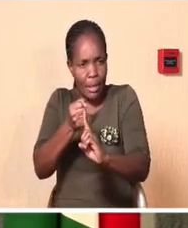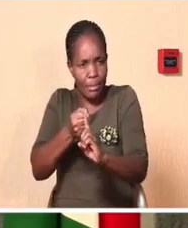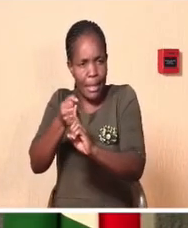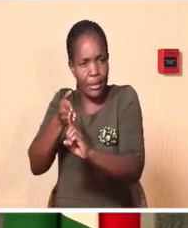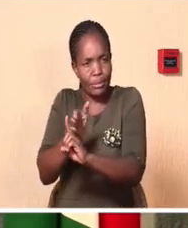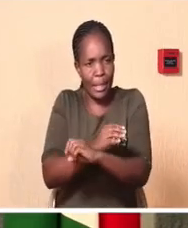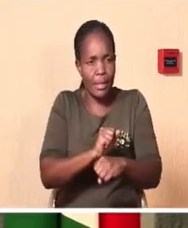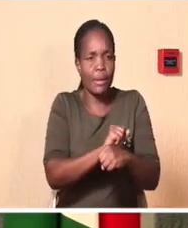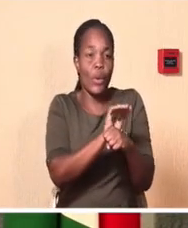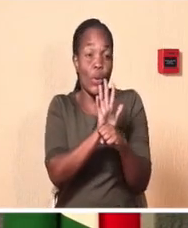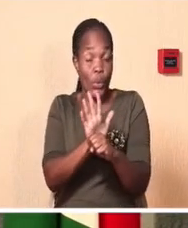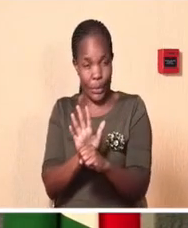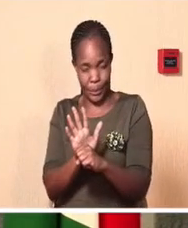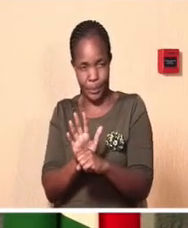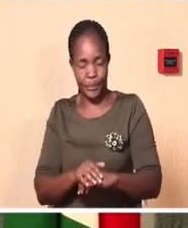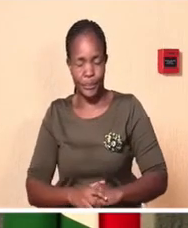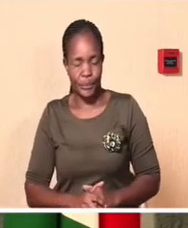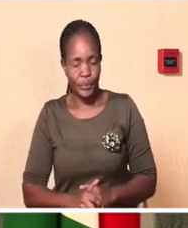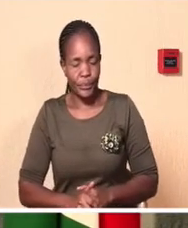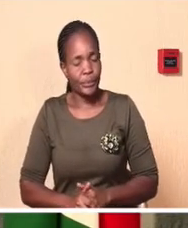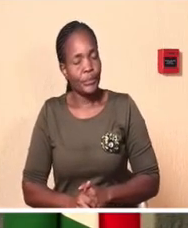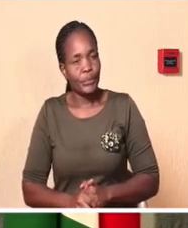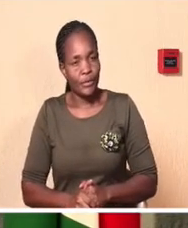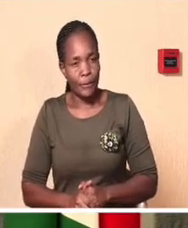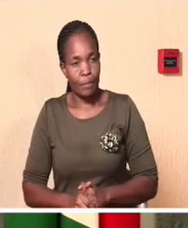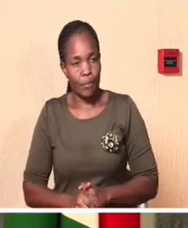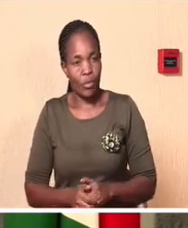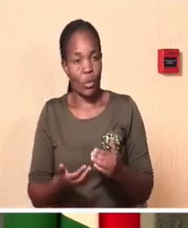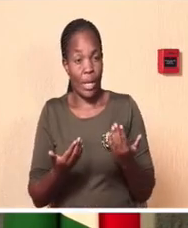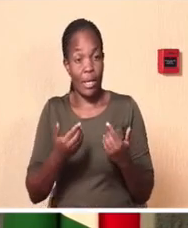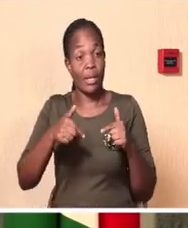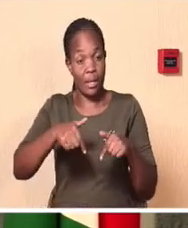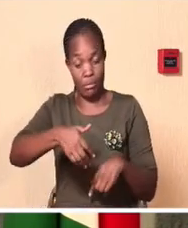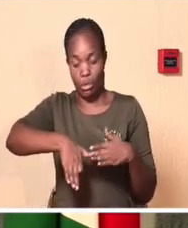COVID-19 pandemic in Namibia.